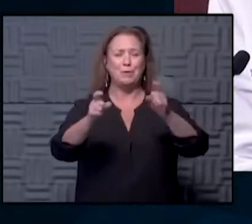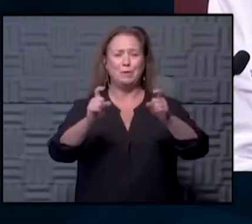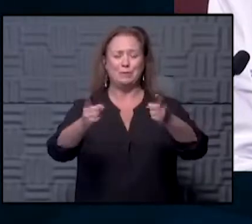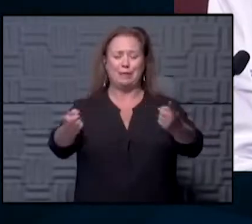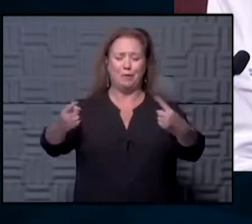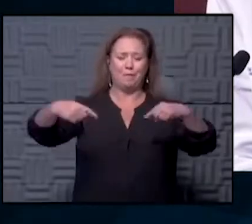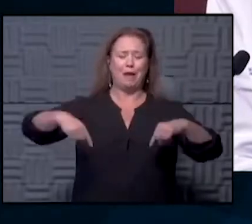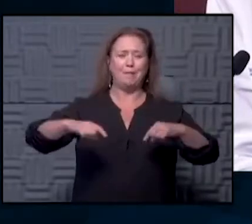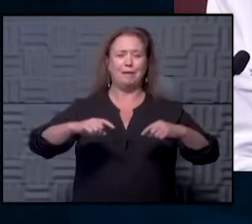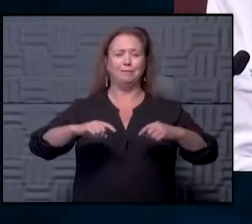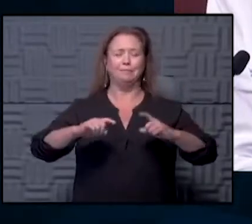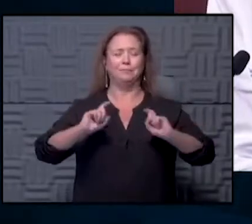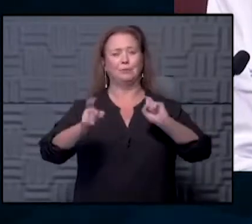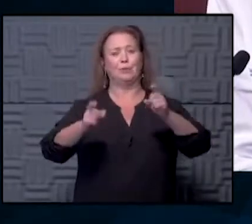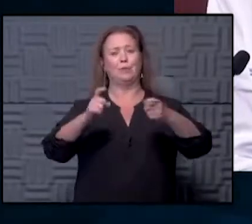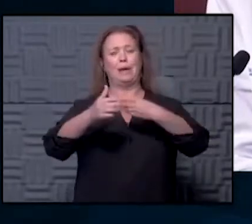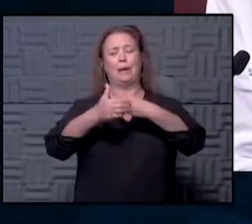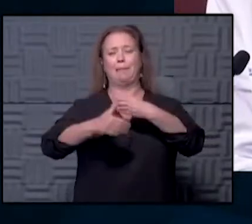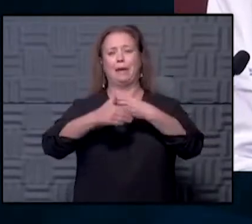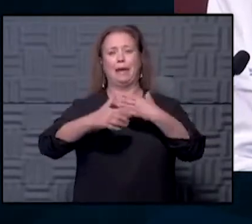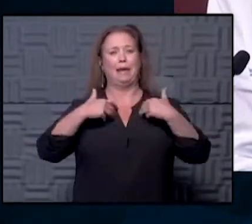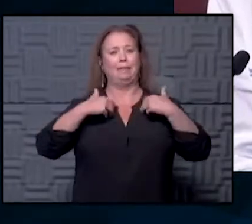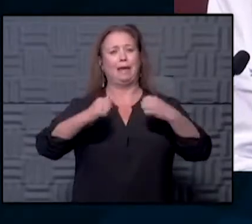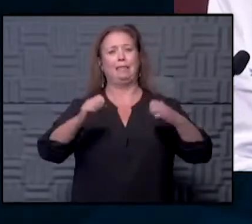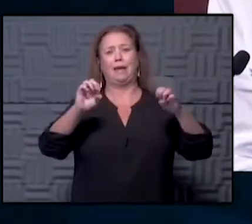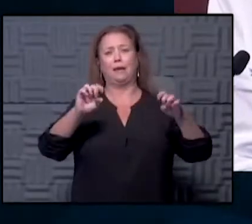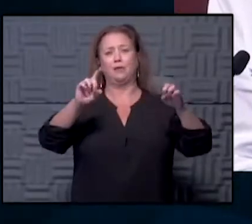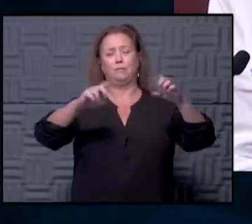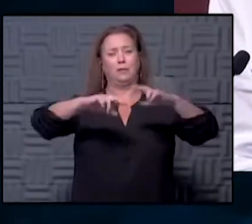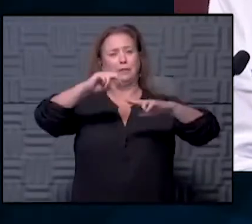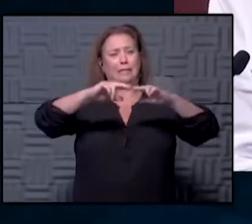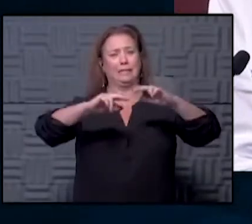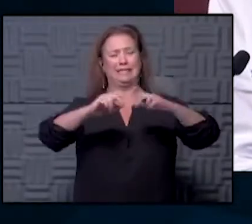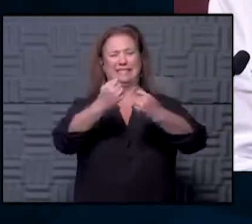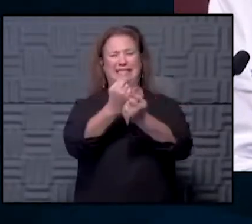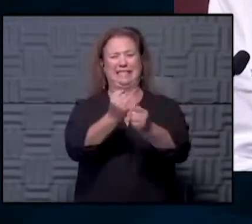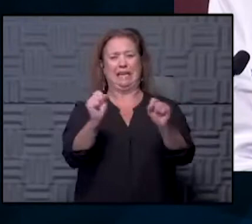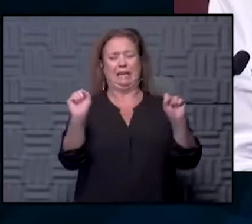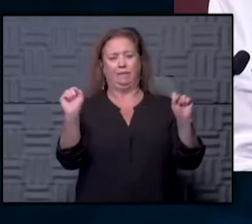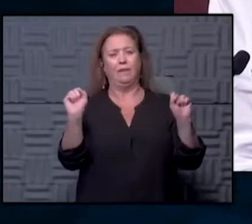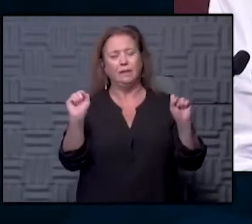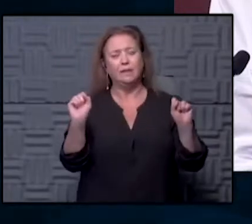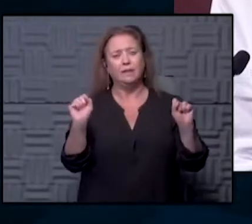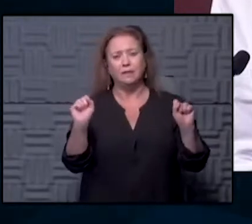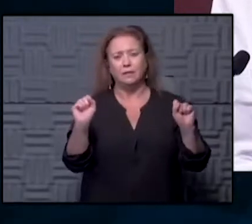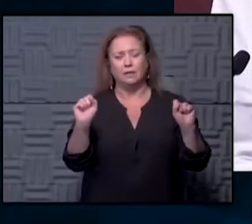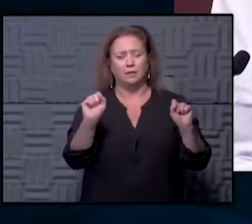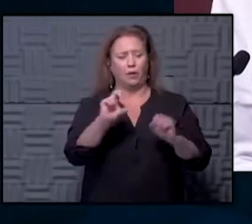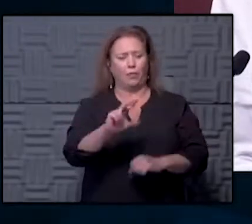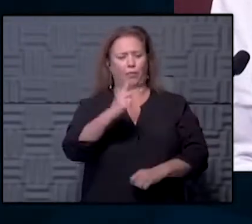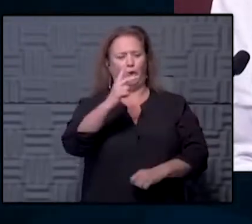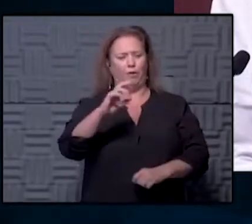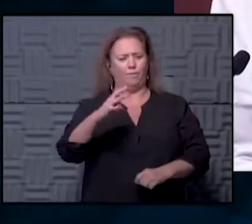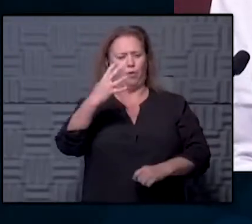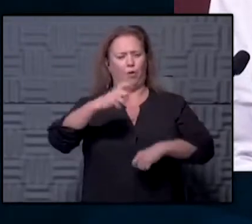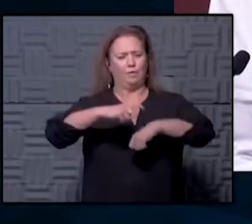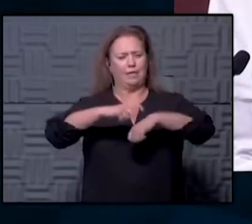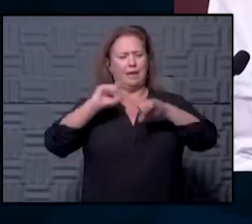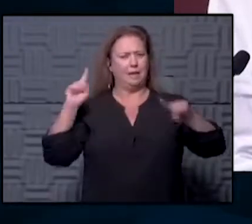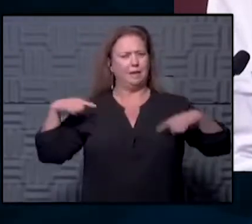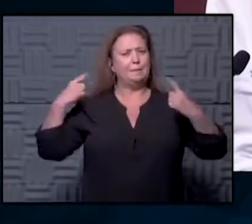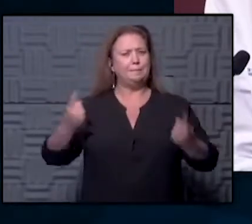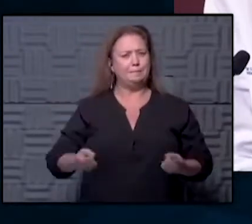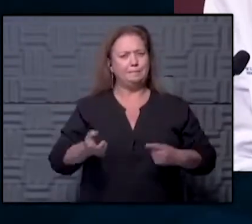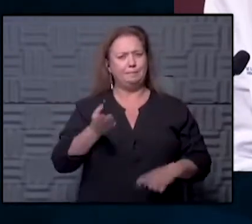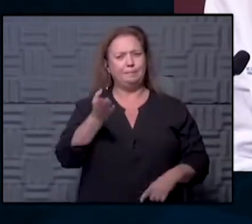coming to do that. The Health Education Building is really safe. You guys have got this scripted. You've got it down. Either your third or fourth time since the pandemic of